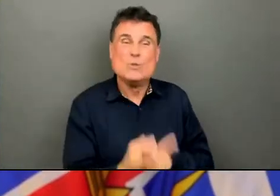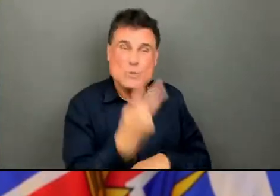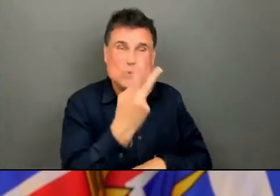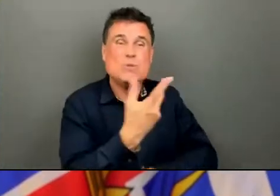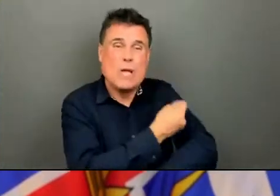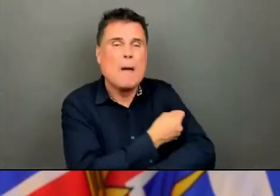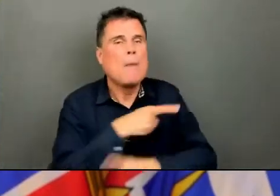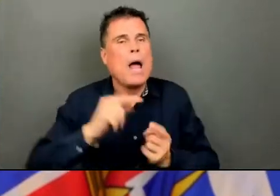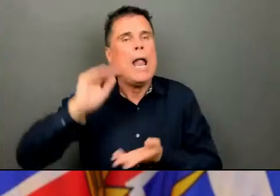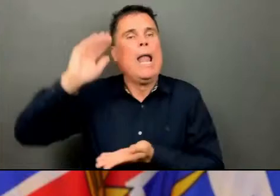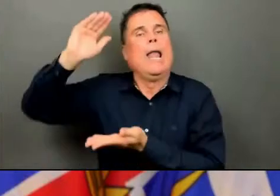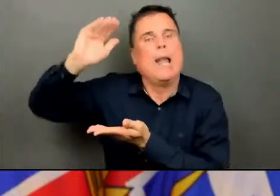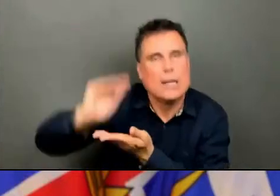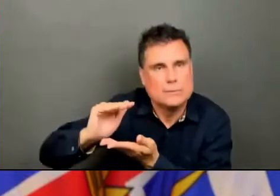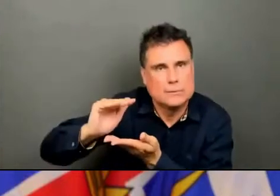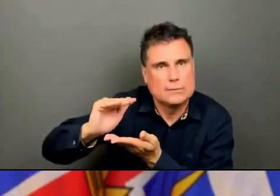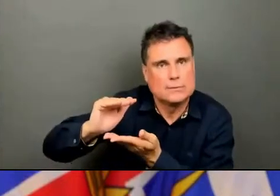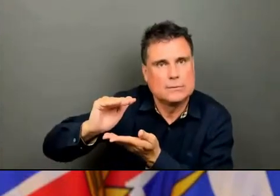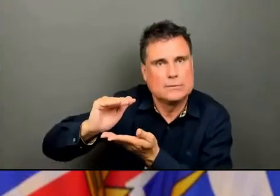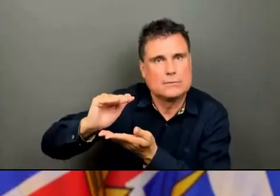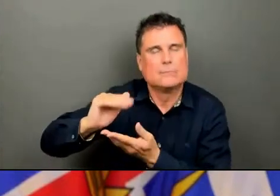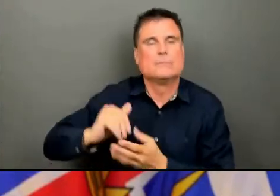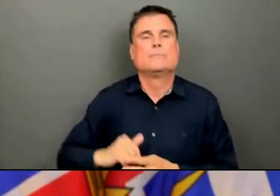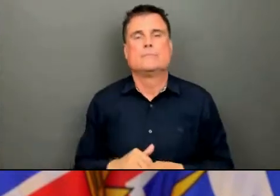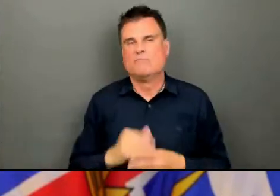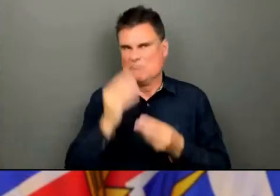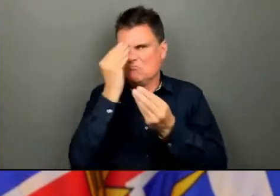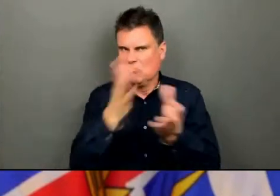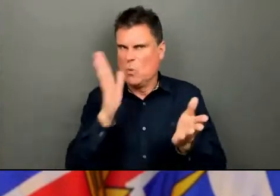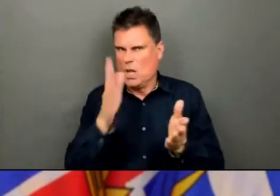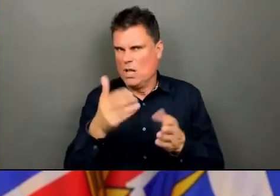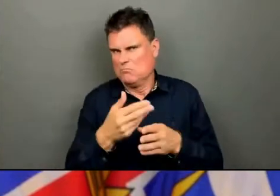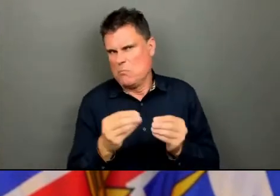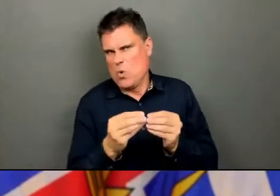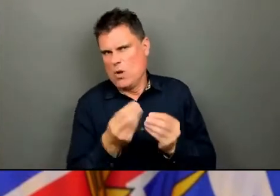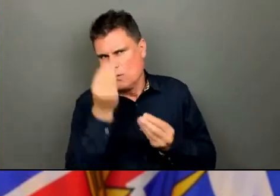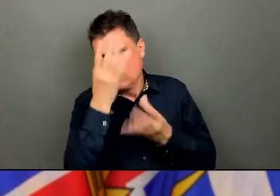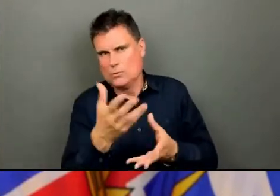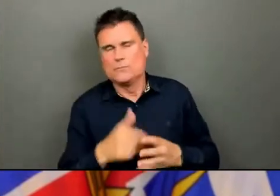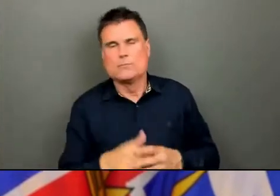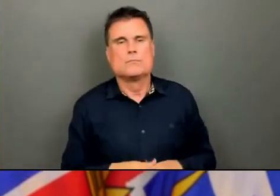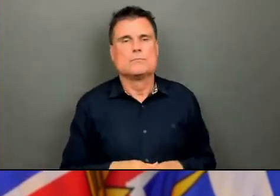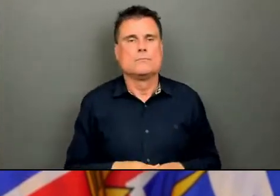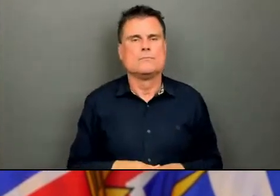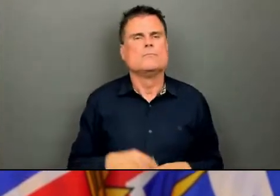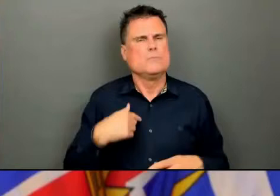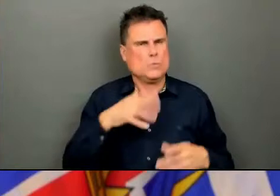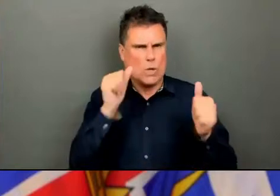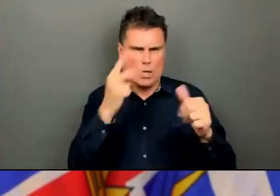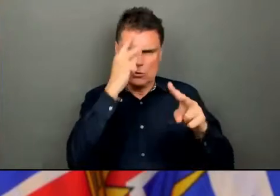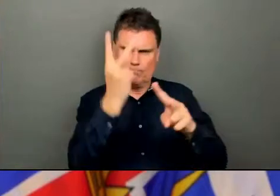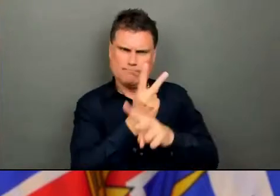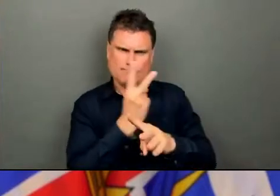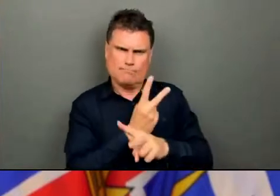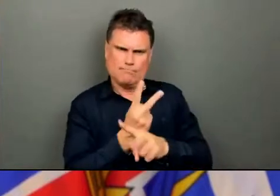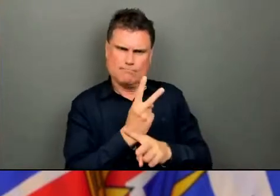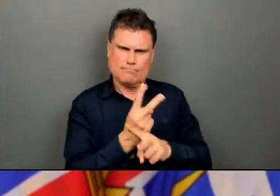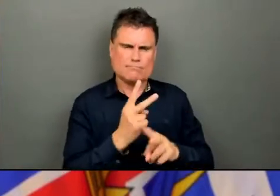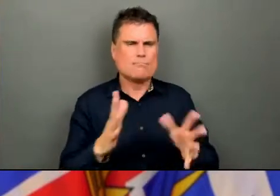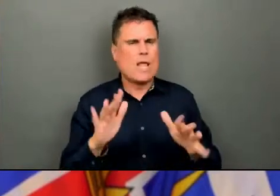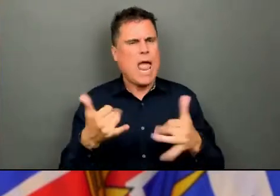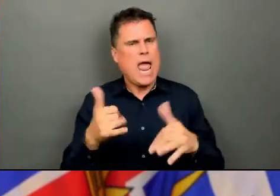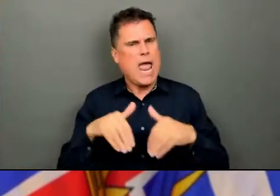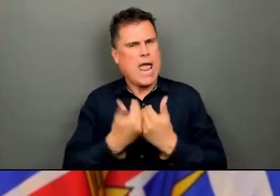provide you that information. And yes, I know we were looking at how to report that out on a regular basis, and I'll work with the